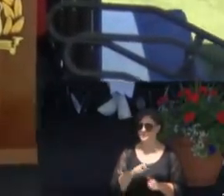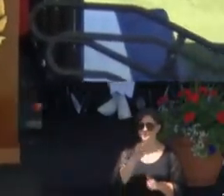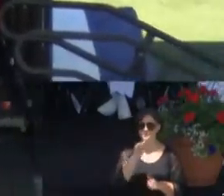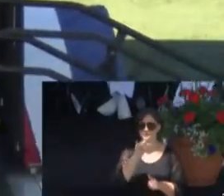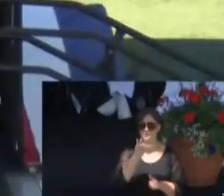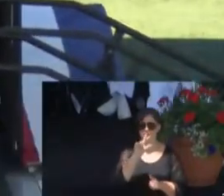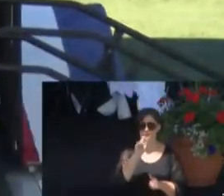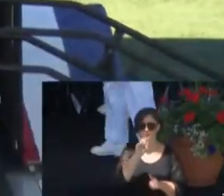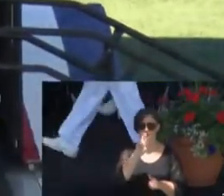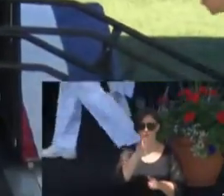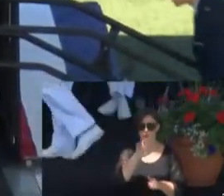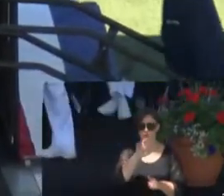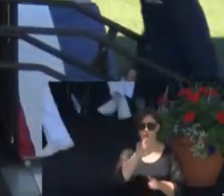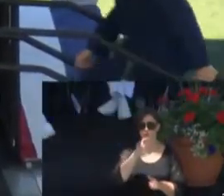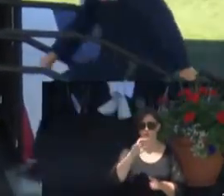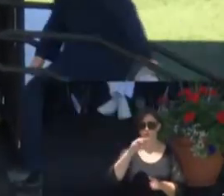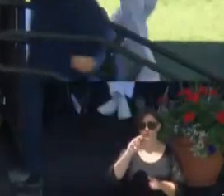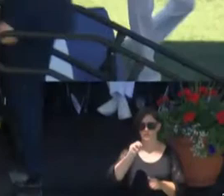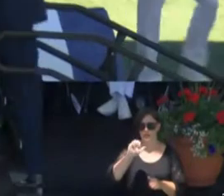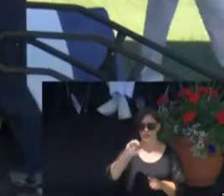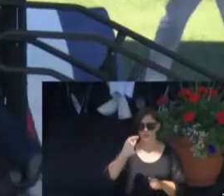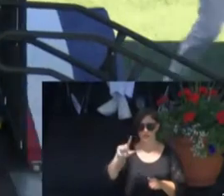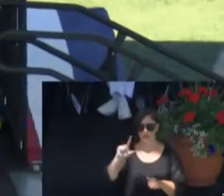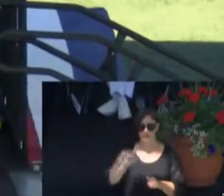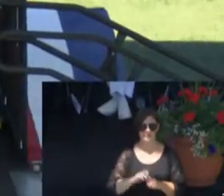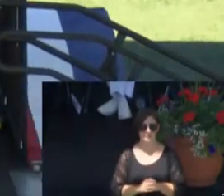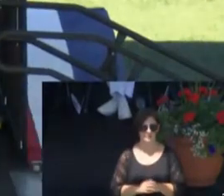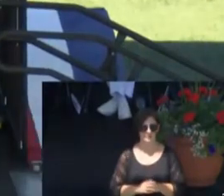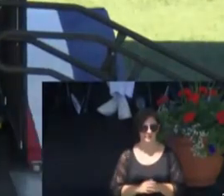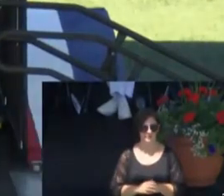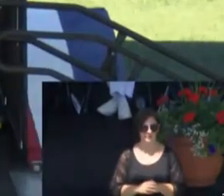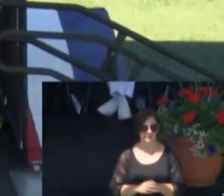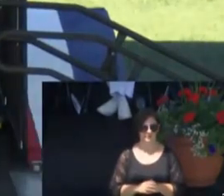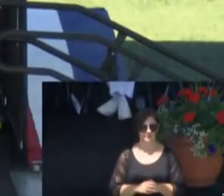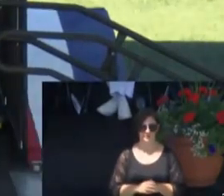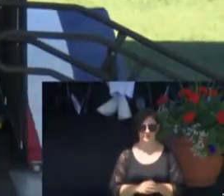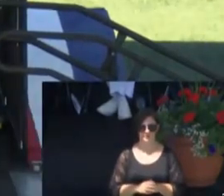Tyler Joseph Hartman, magna cum laude.